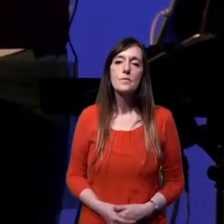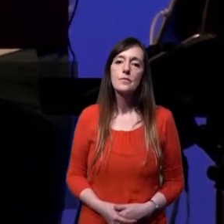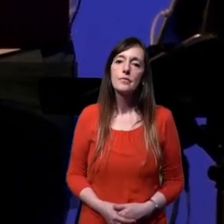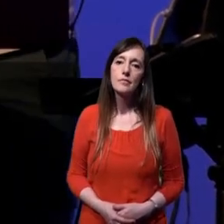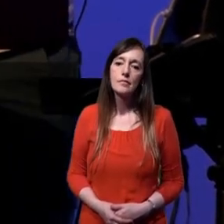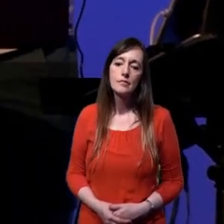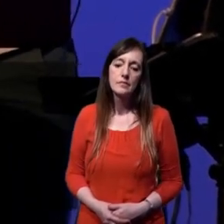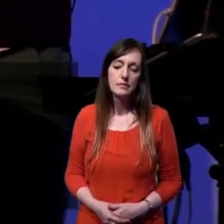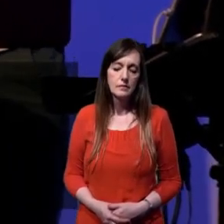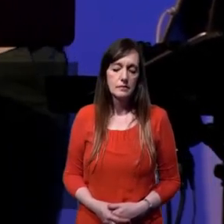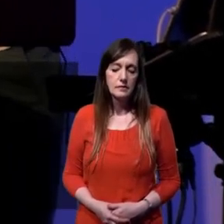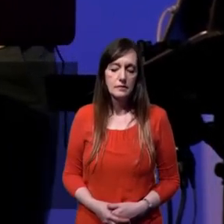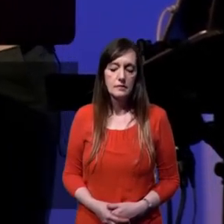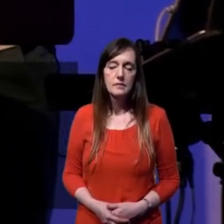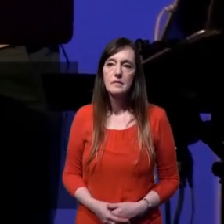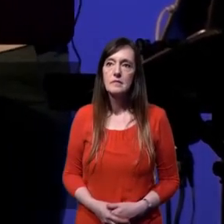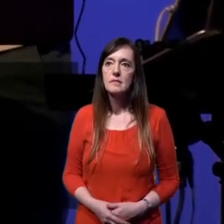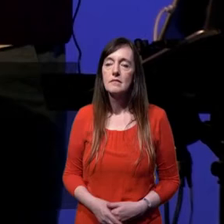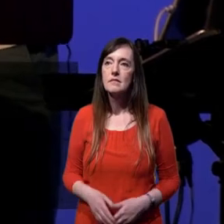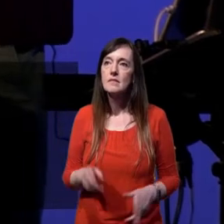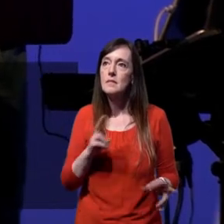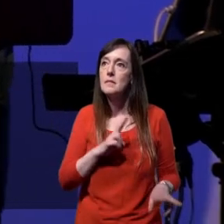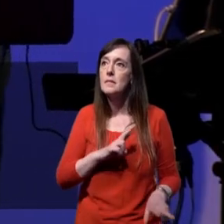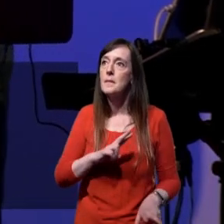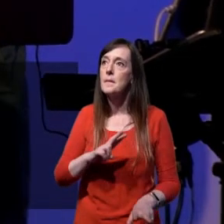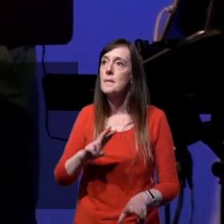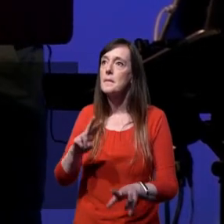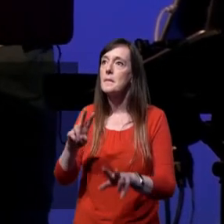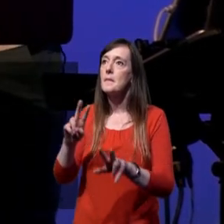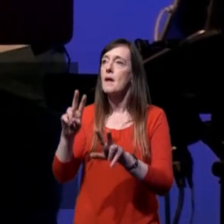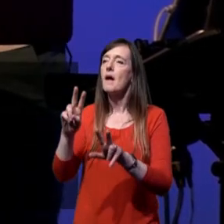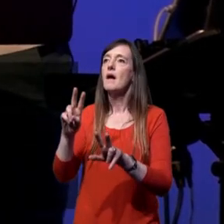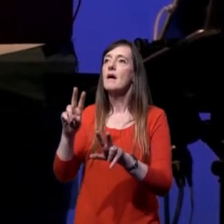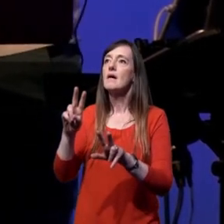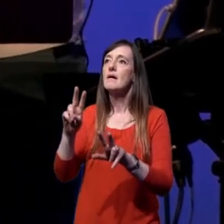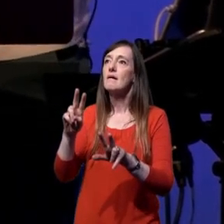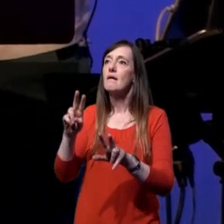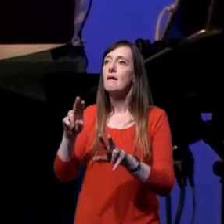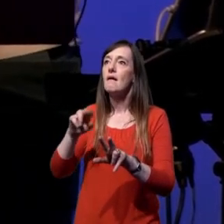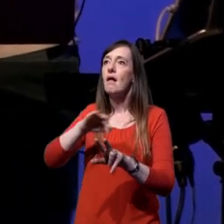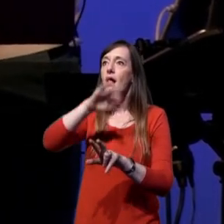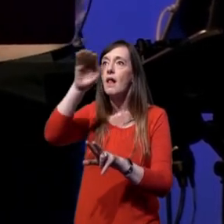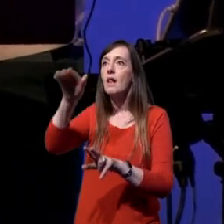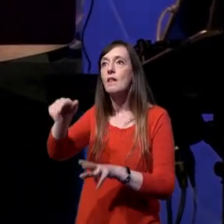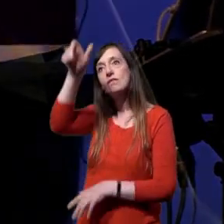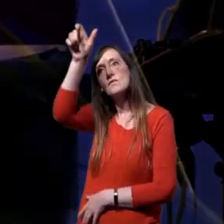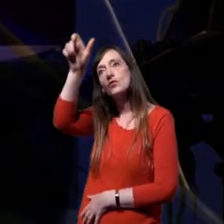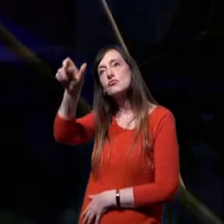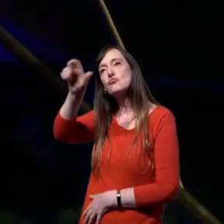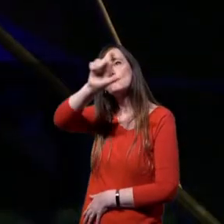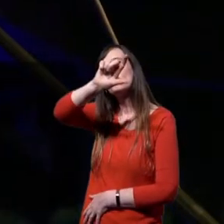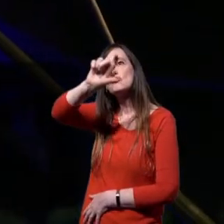cast my mind. I cast my mind to Calvary,